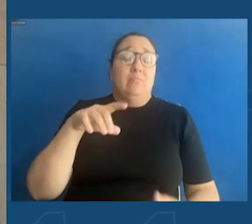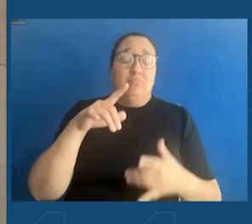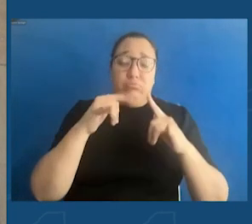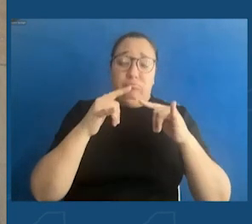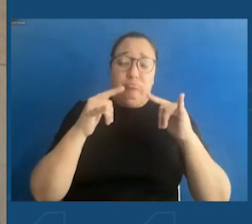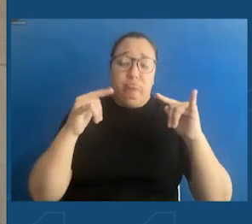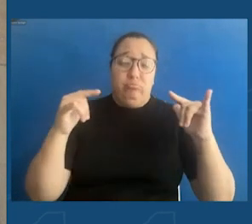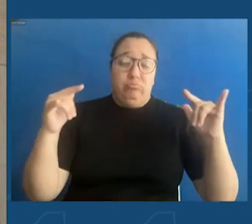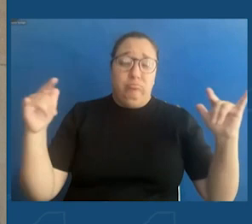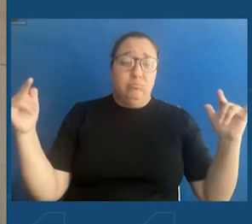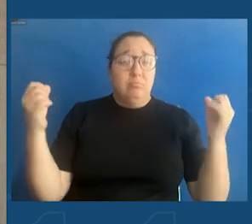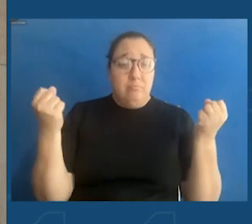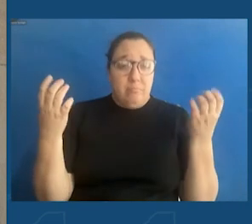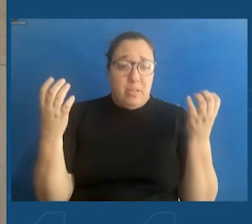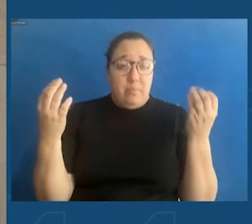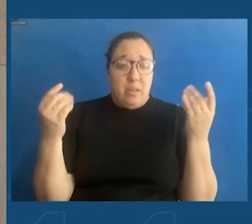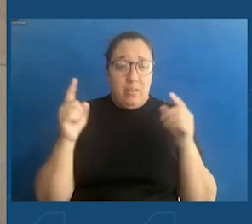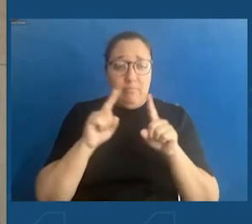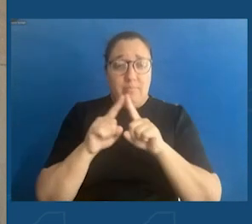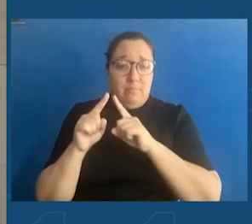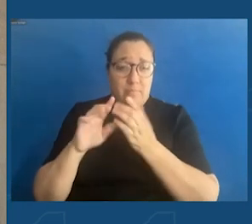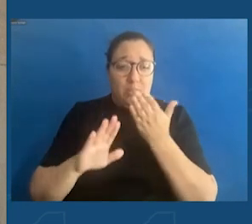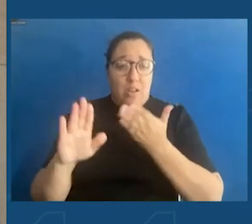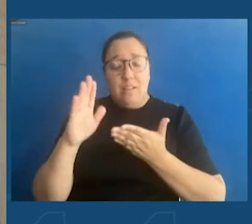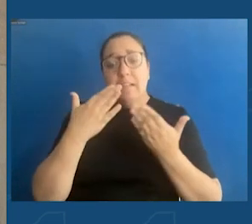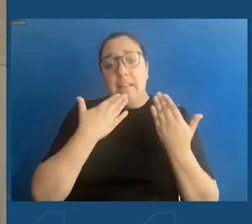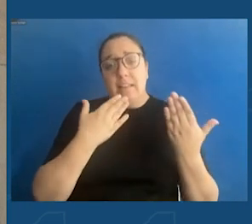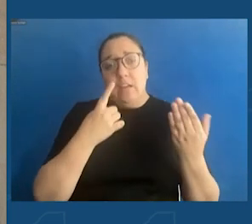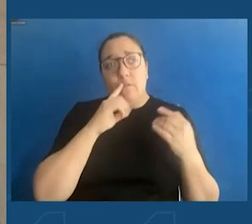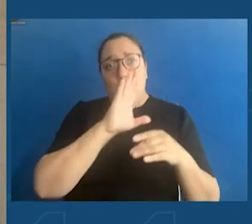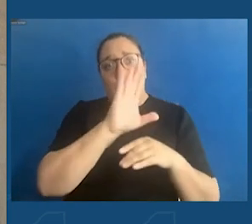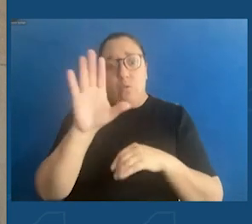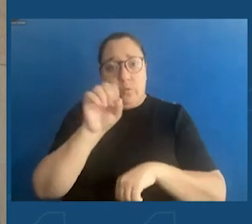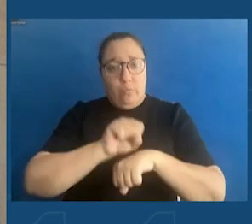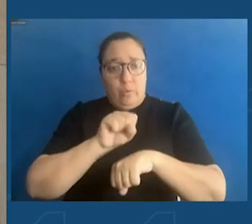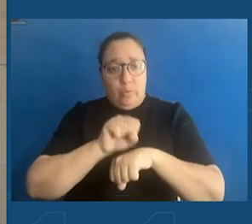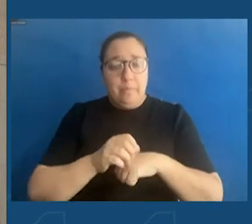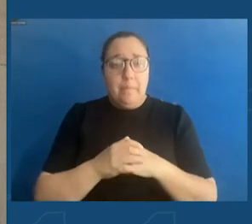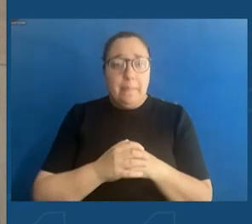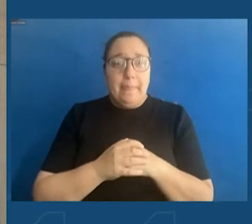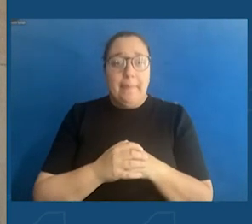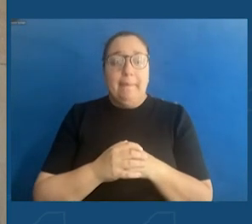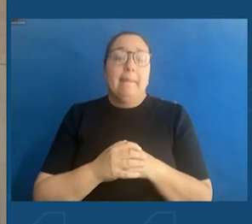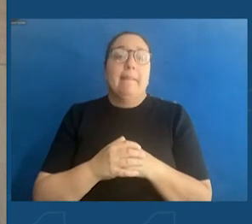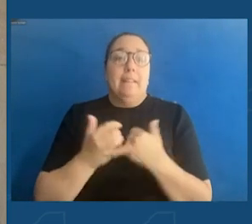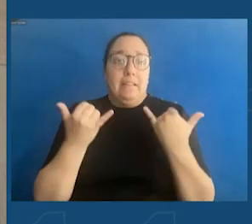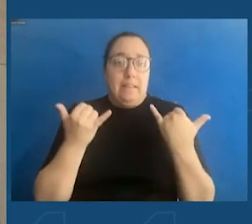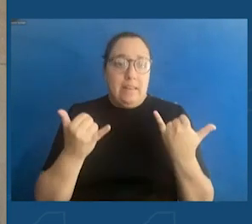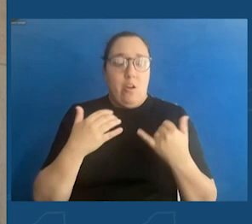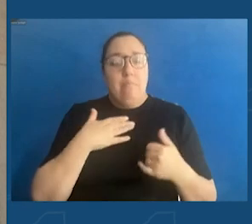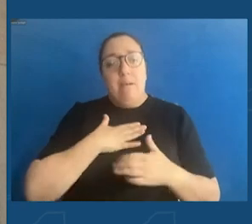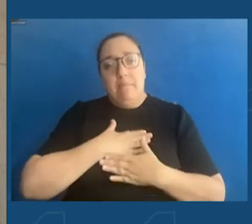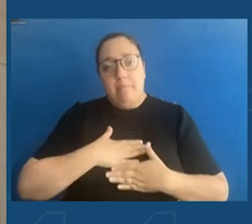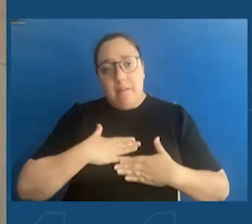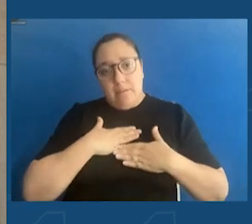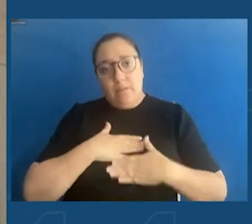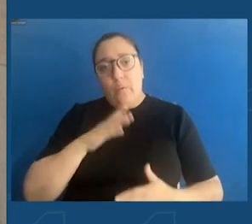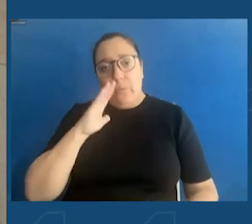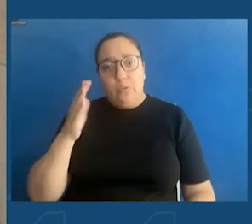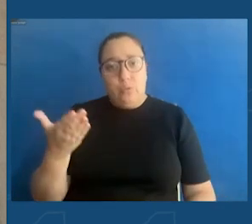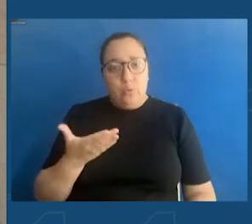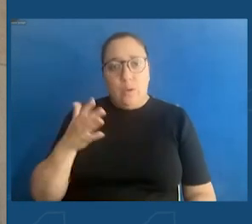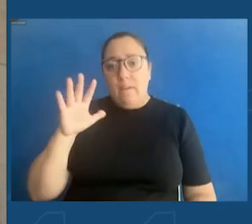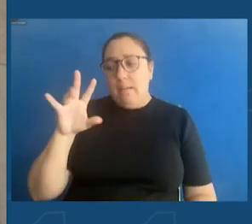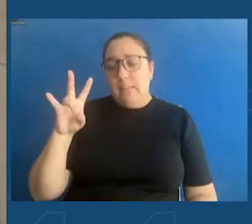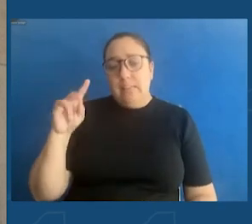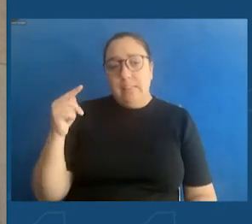University, and Russell Sage College. Thank you for your work. Now, without further ado, it is my pleasure to introduce the 57th